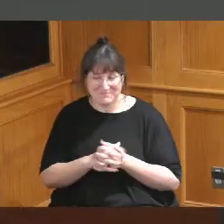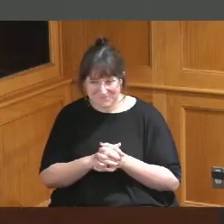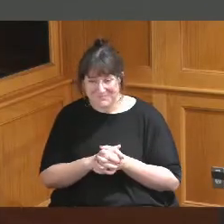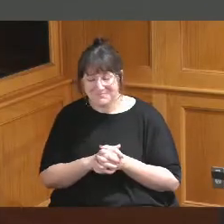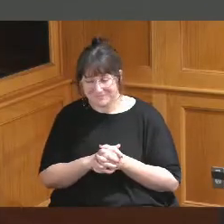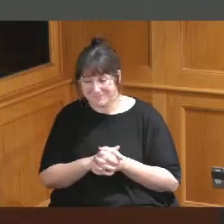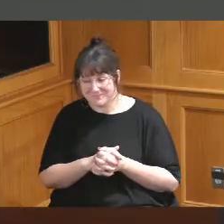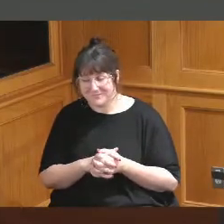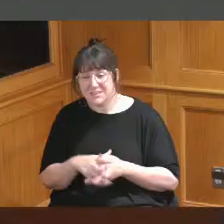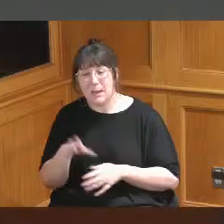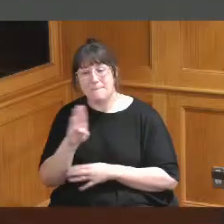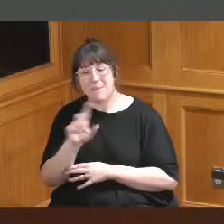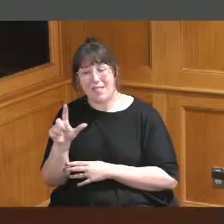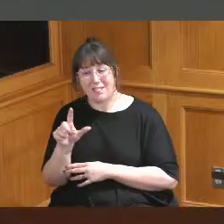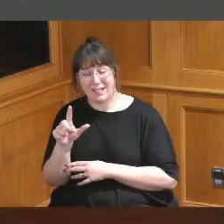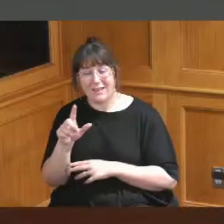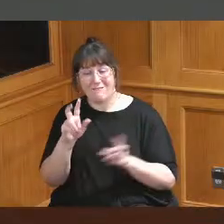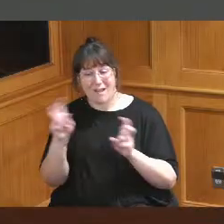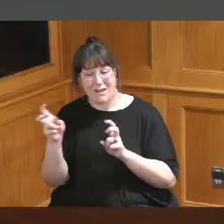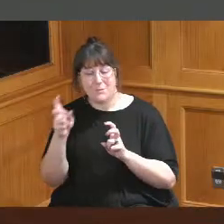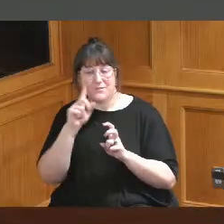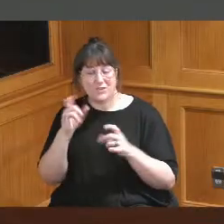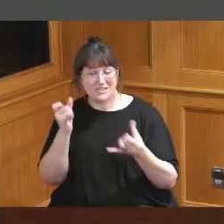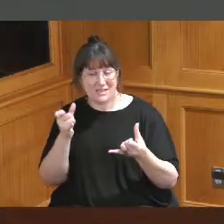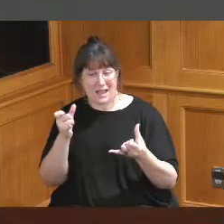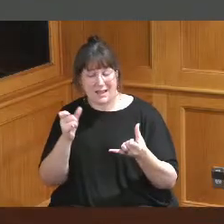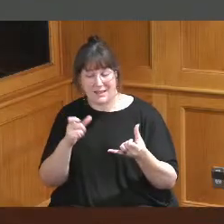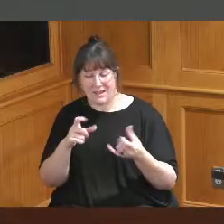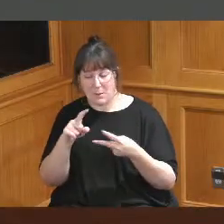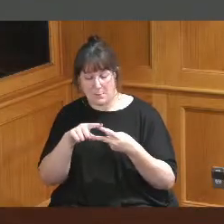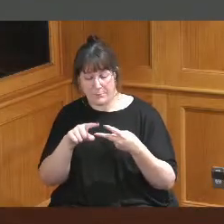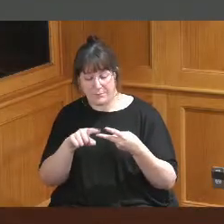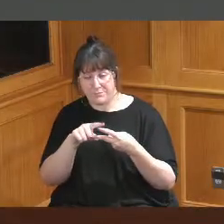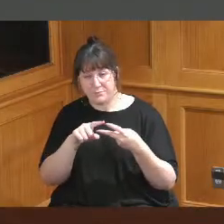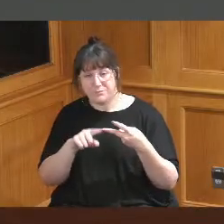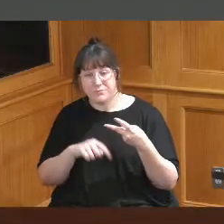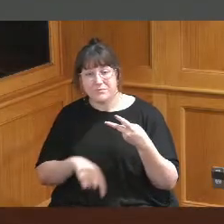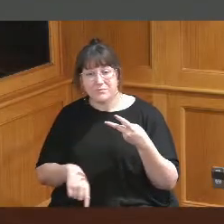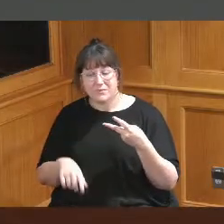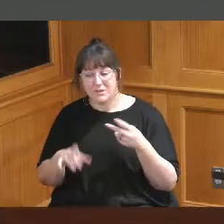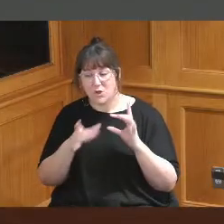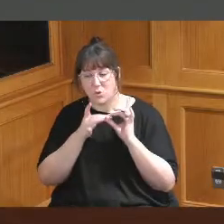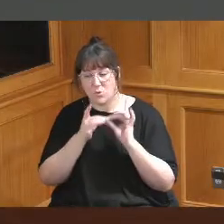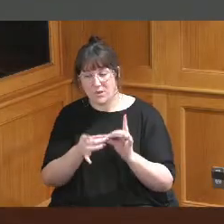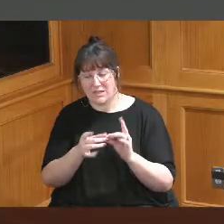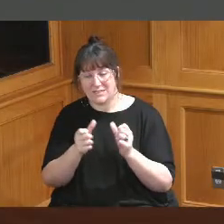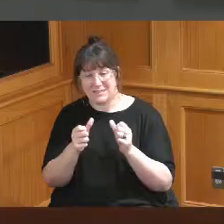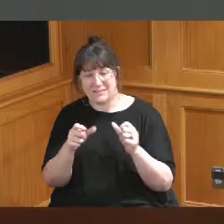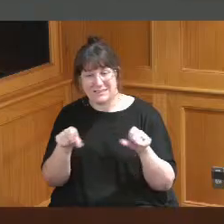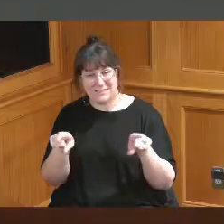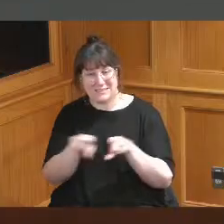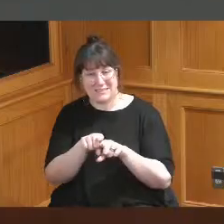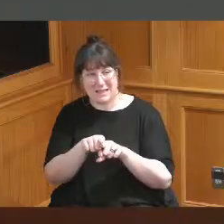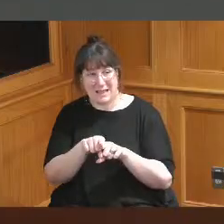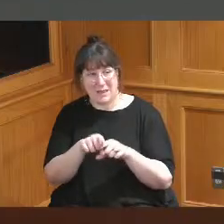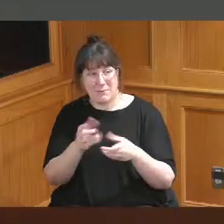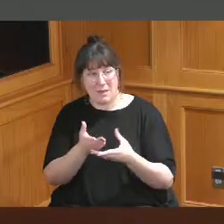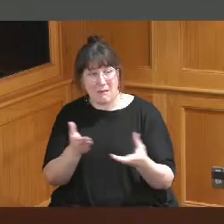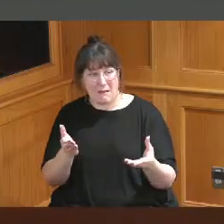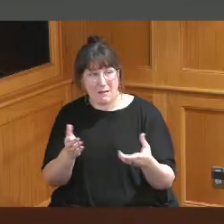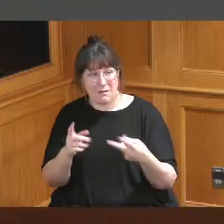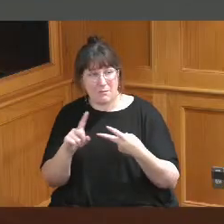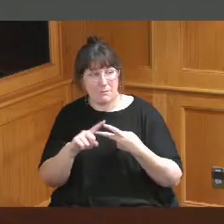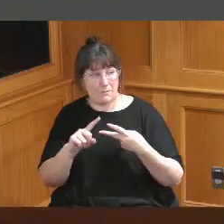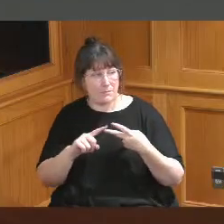have 2 by-leave items for you today, Commissioners. These both relate to the same item, and the earlier item